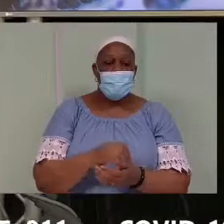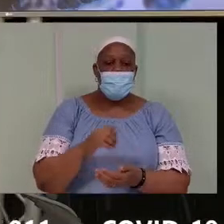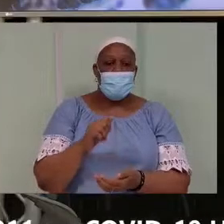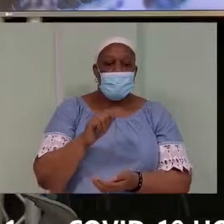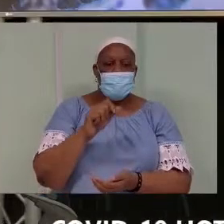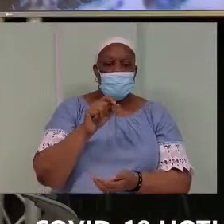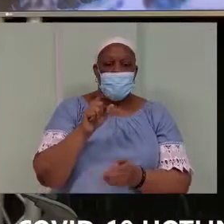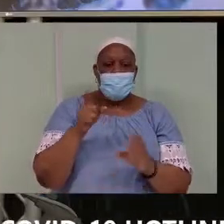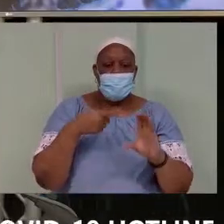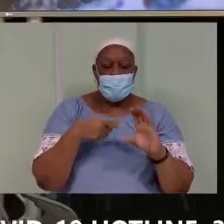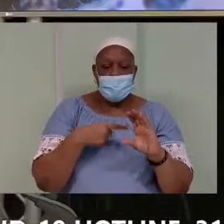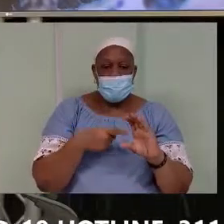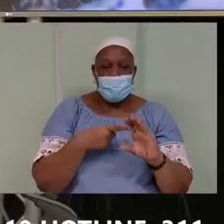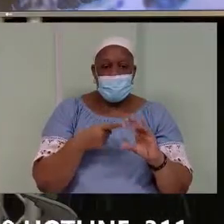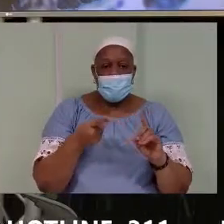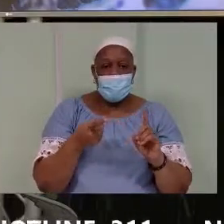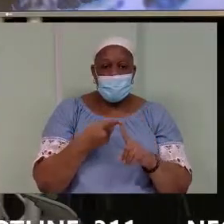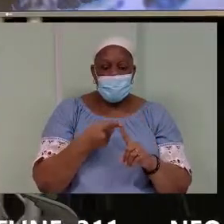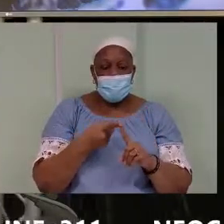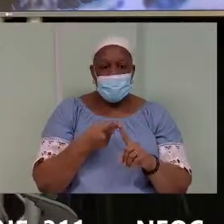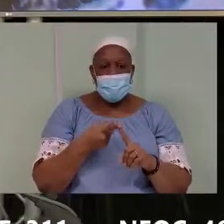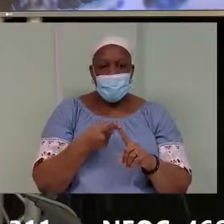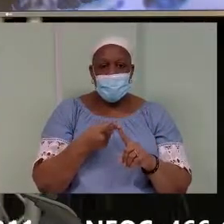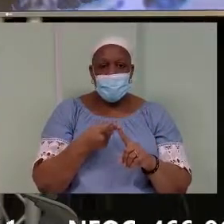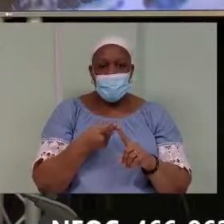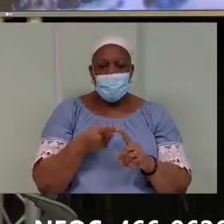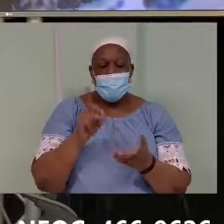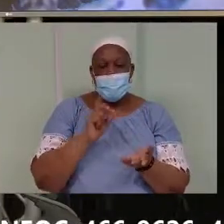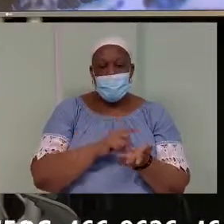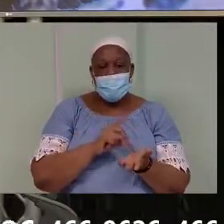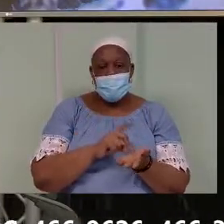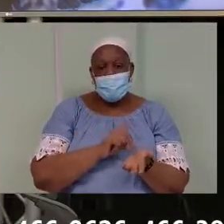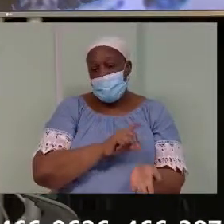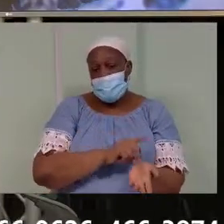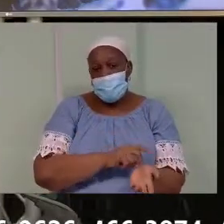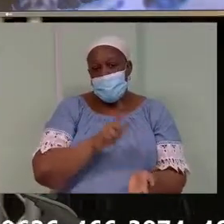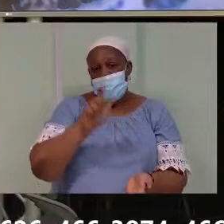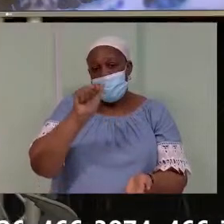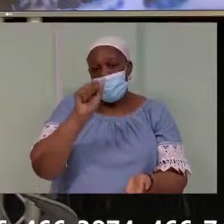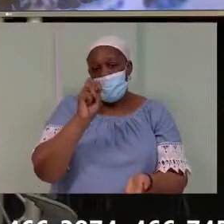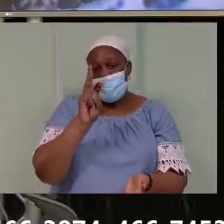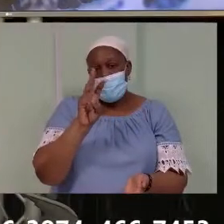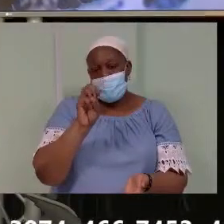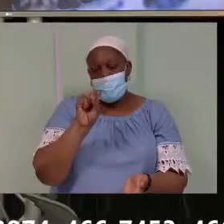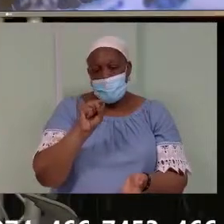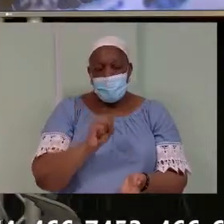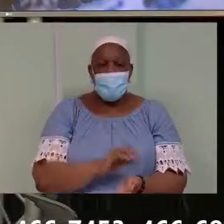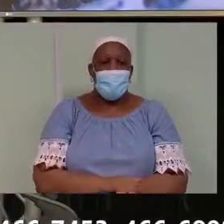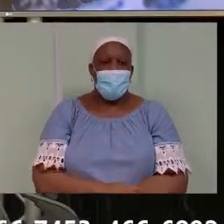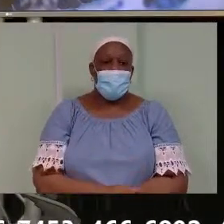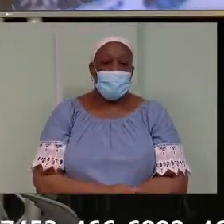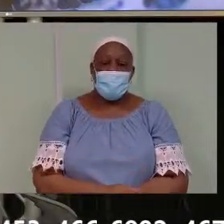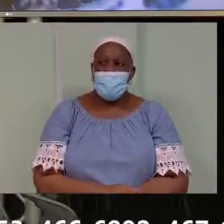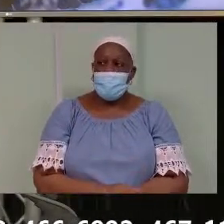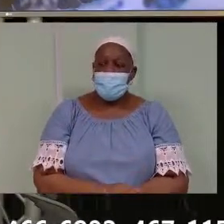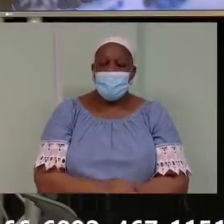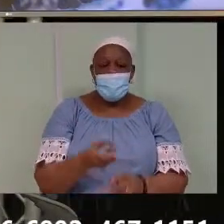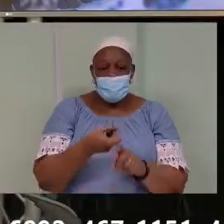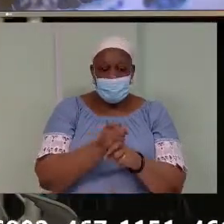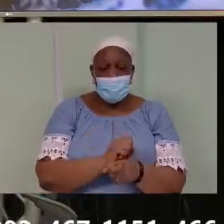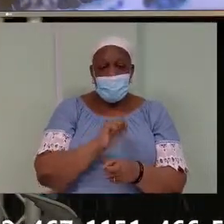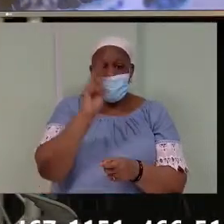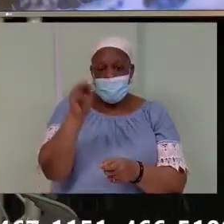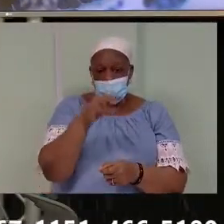HAZEL.LAWS@gov.kn. So all incoming passengers effective Monday, 10th of August, must present